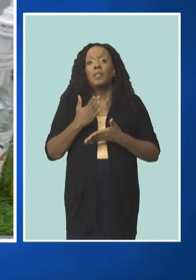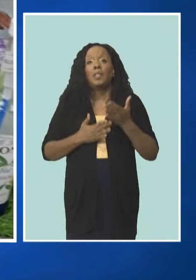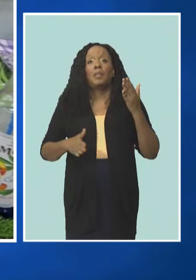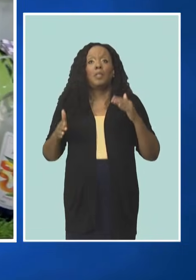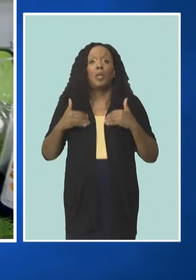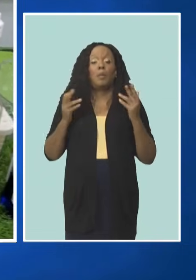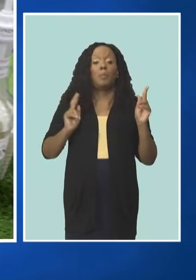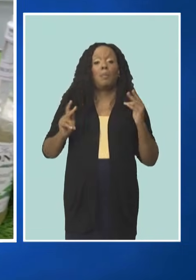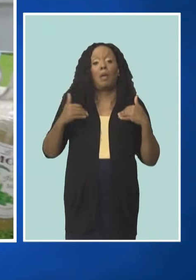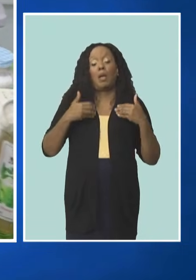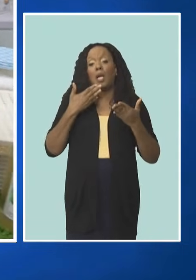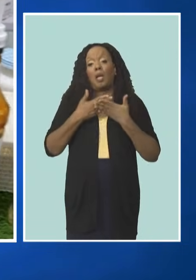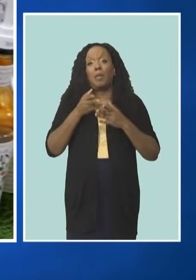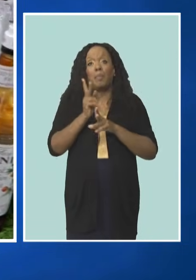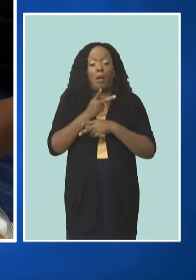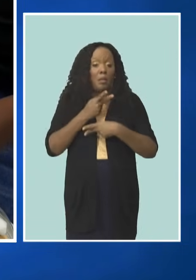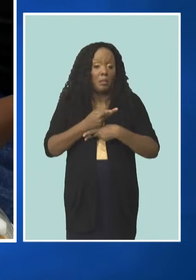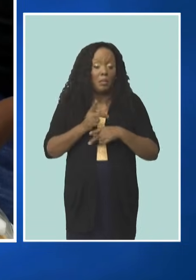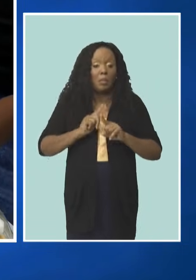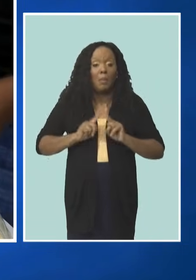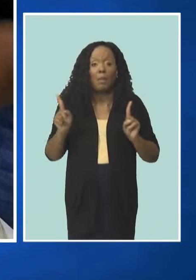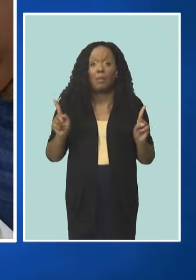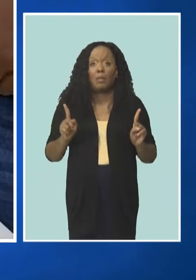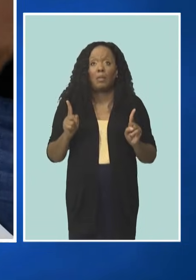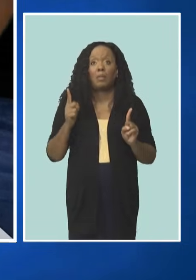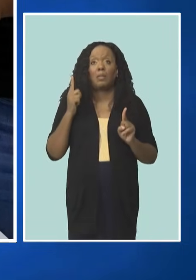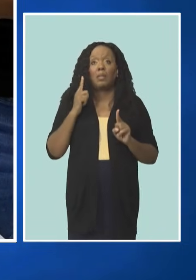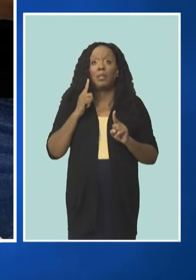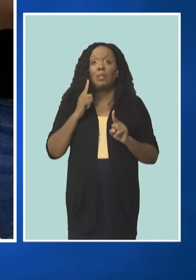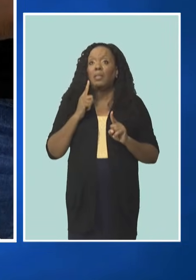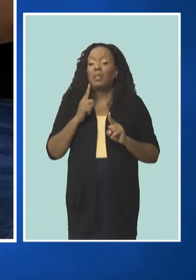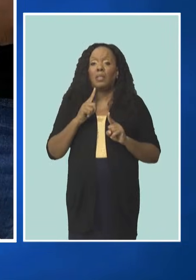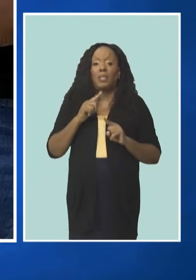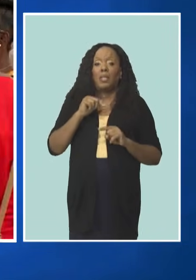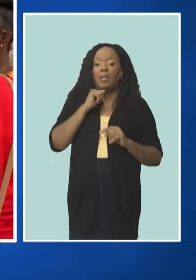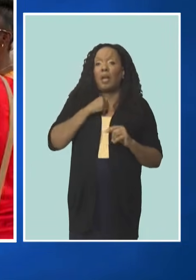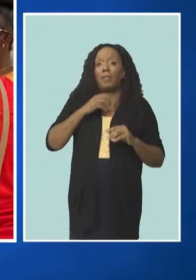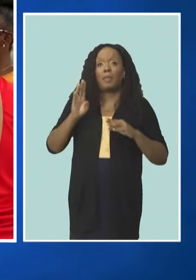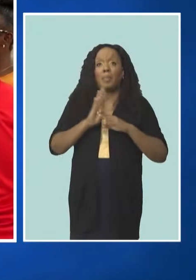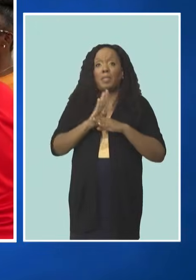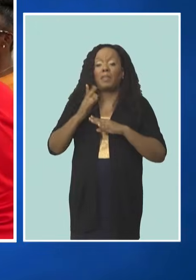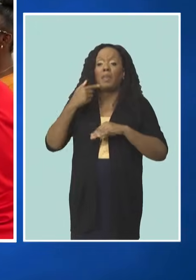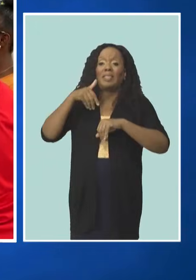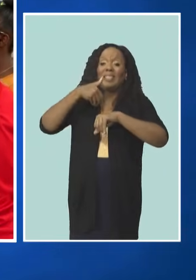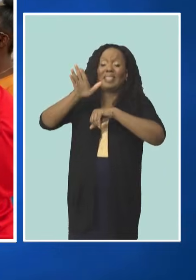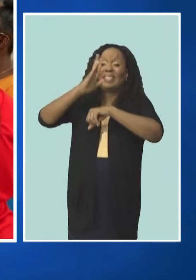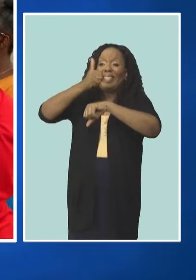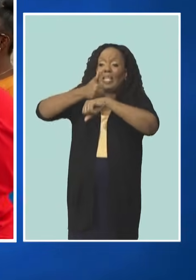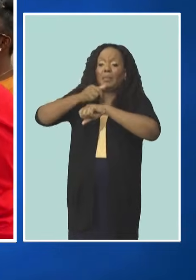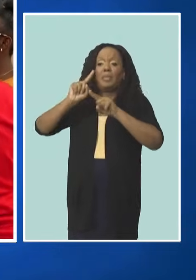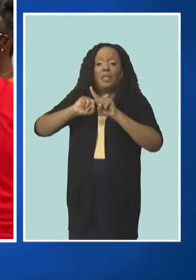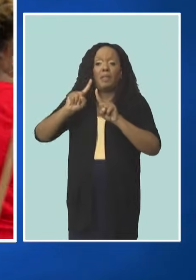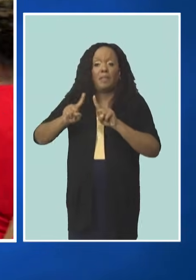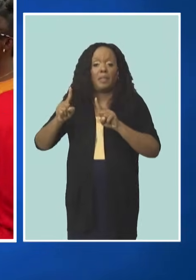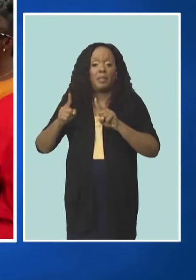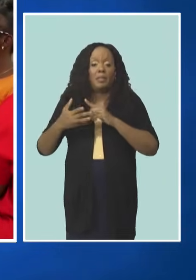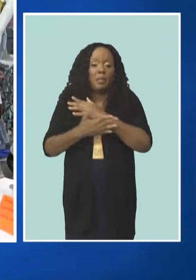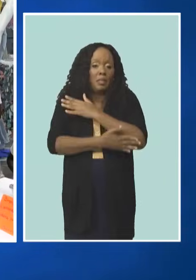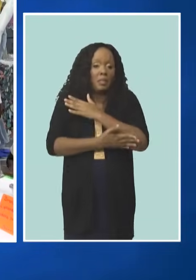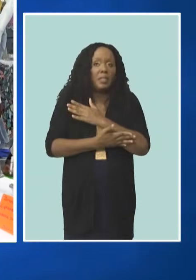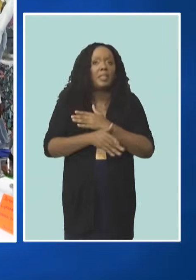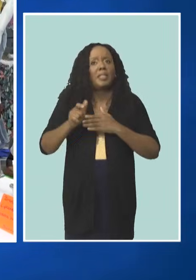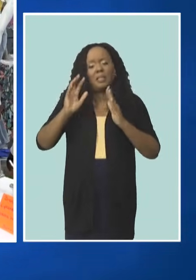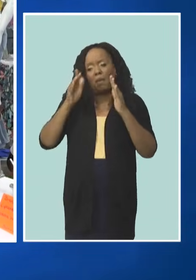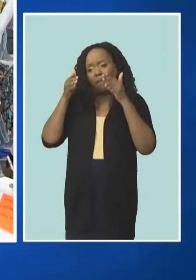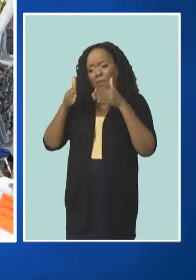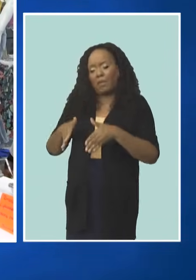good products, but they are not always able to penetrate the market. He has asked the youth to also focus on marketing to